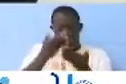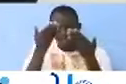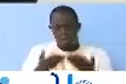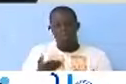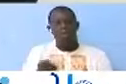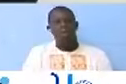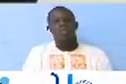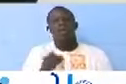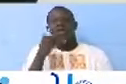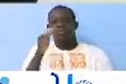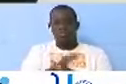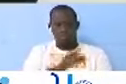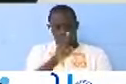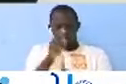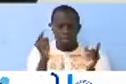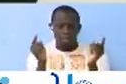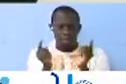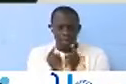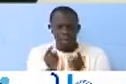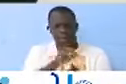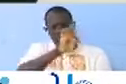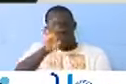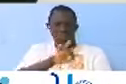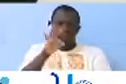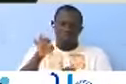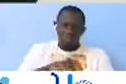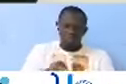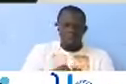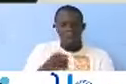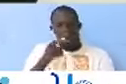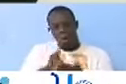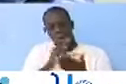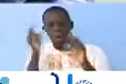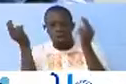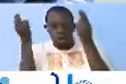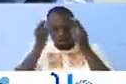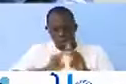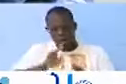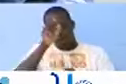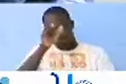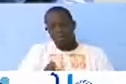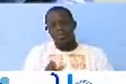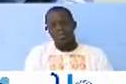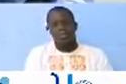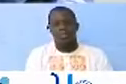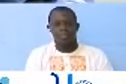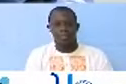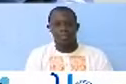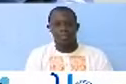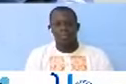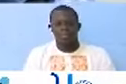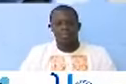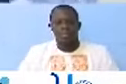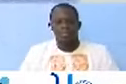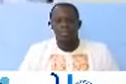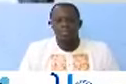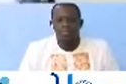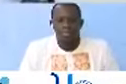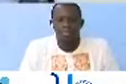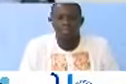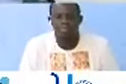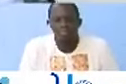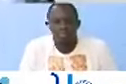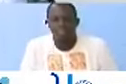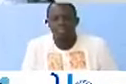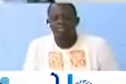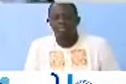During that time, did you have access to your family or to a lawyer or anything? Umara lawyer, we just go to be Morocco no for. Yes, you know, did I borrow any dimbal and you have a to any lawyer